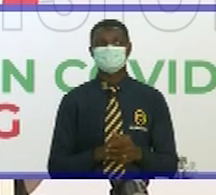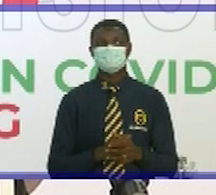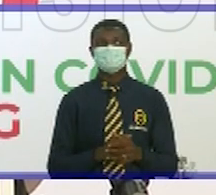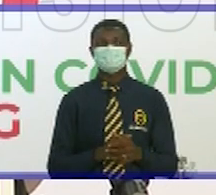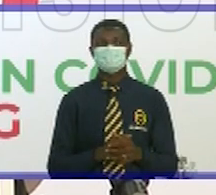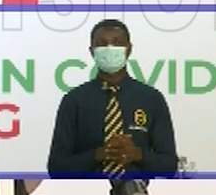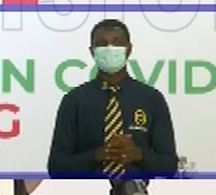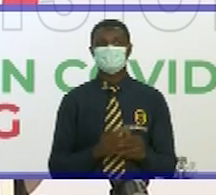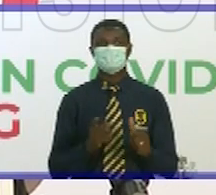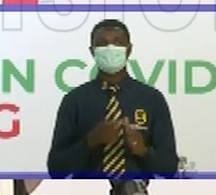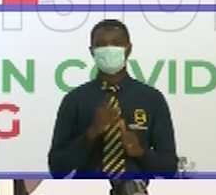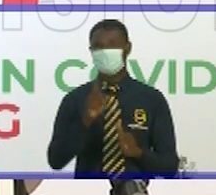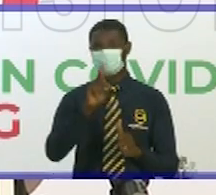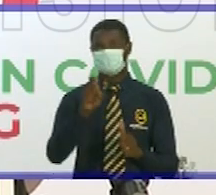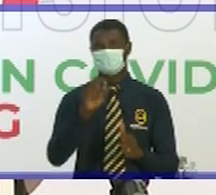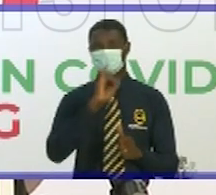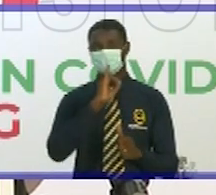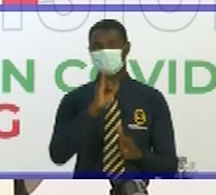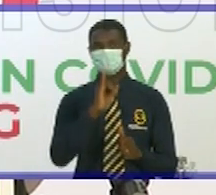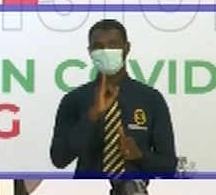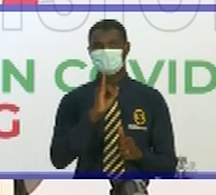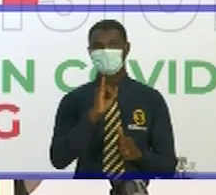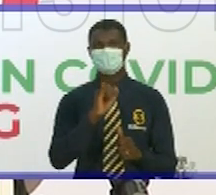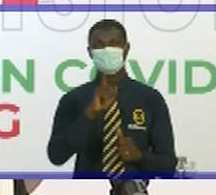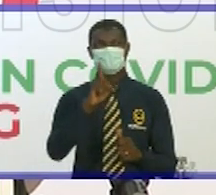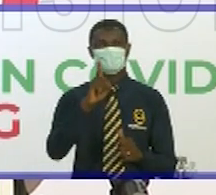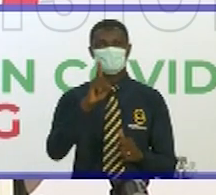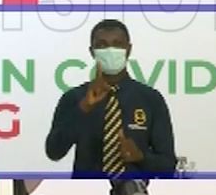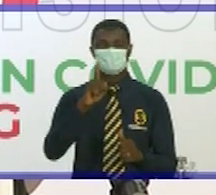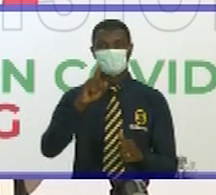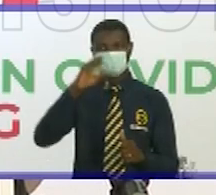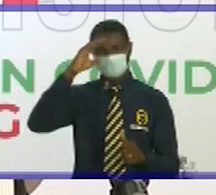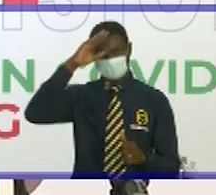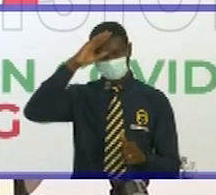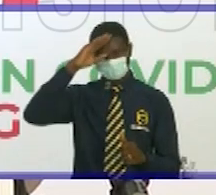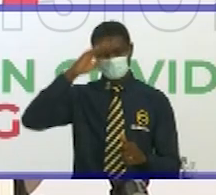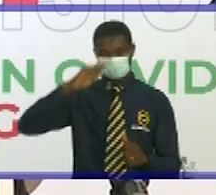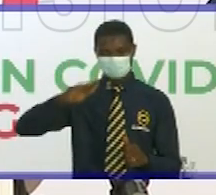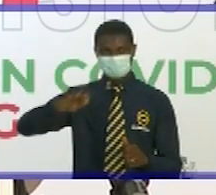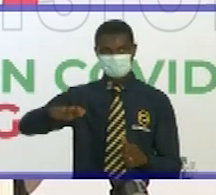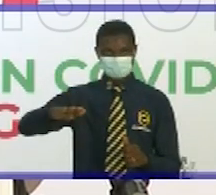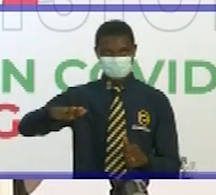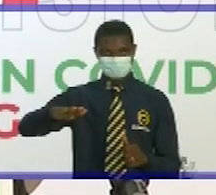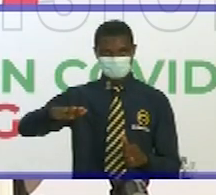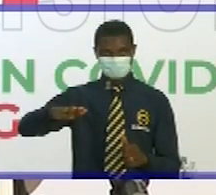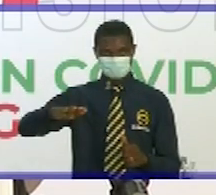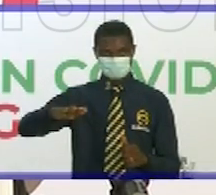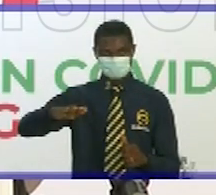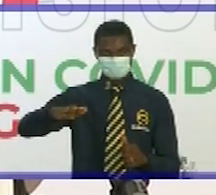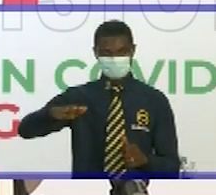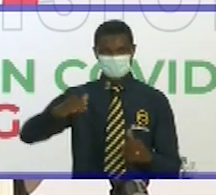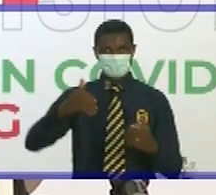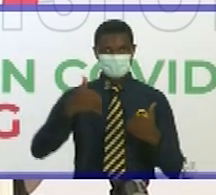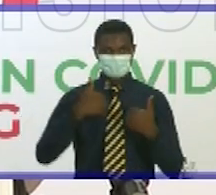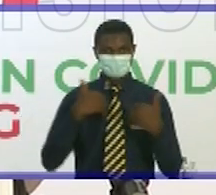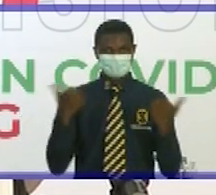Ibere kini ni pe omode kunrin kan wa to je pe o ni ijamba